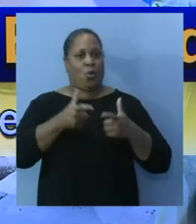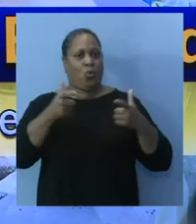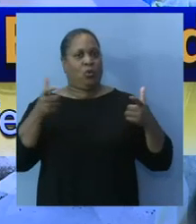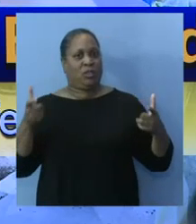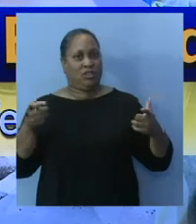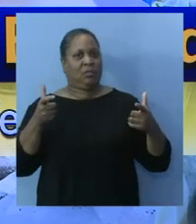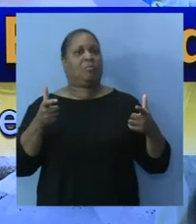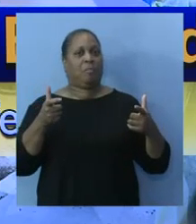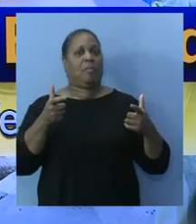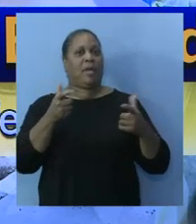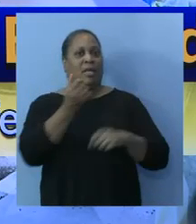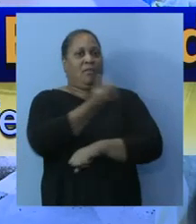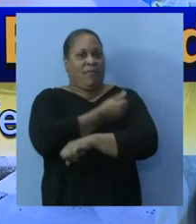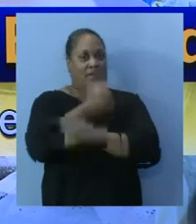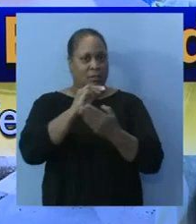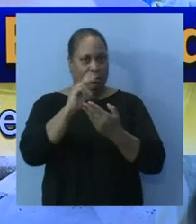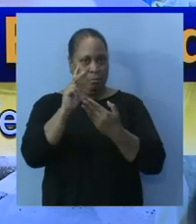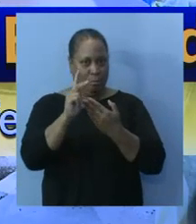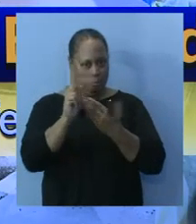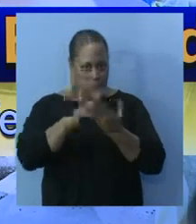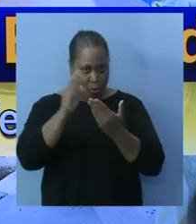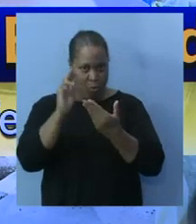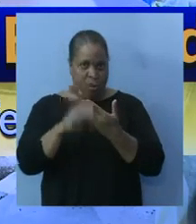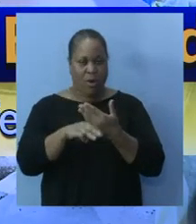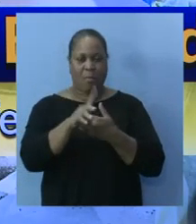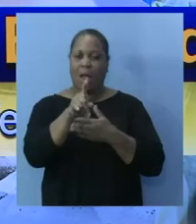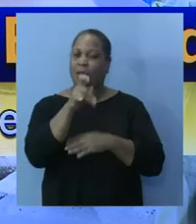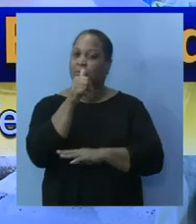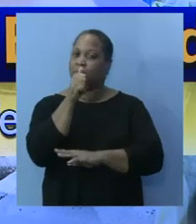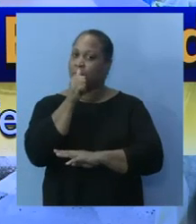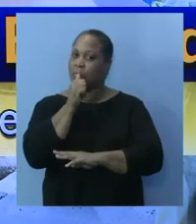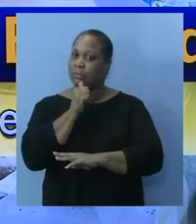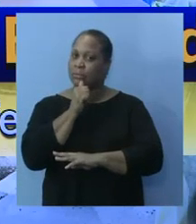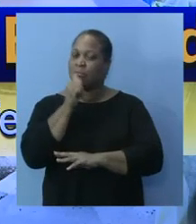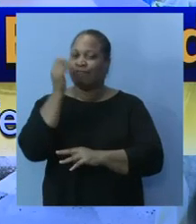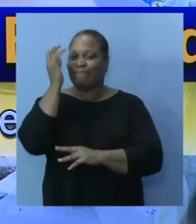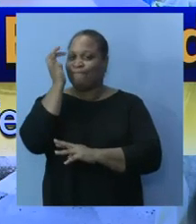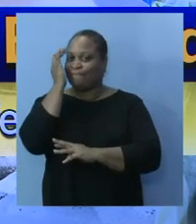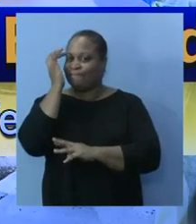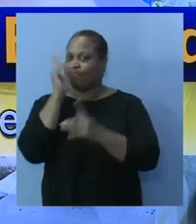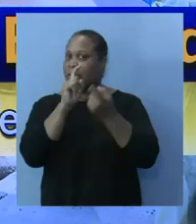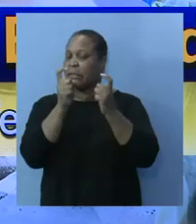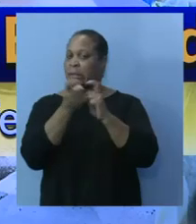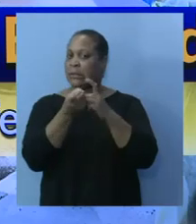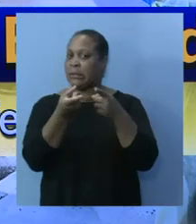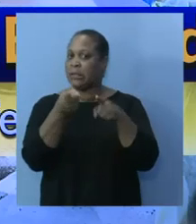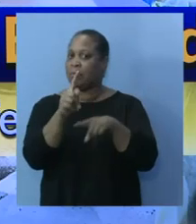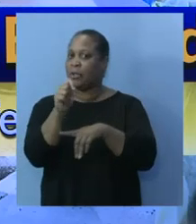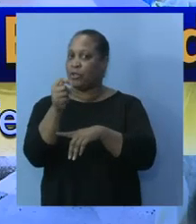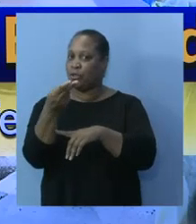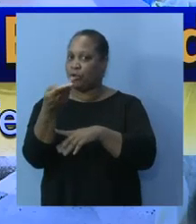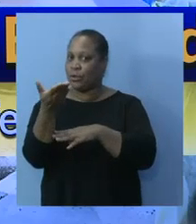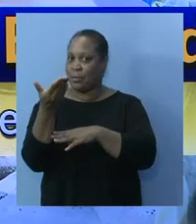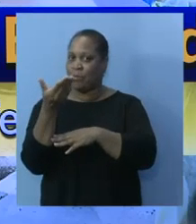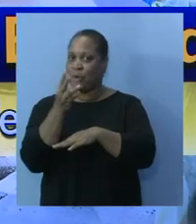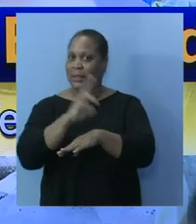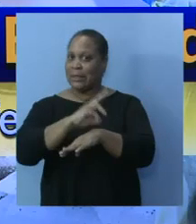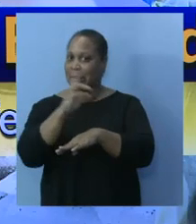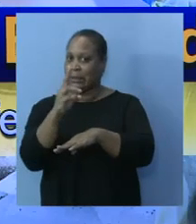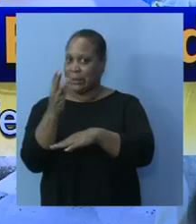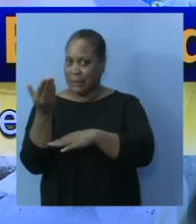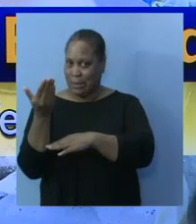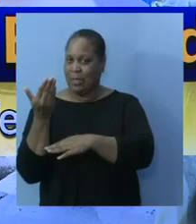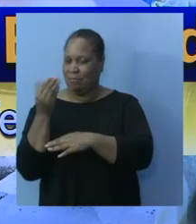program. We ask all persons to be patient and to be mindful with the changes that are coming to place on Thursday morning at 6 a.m.